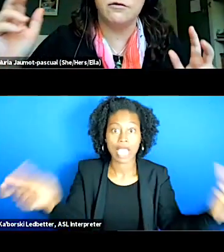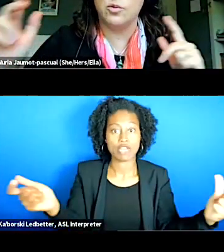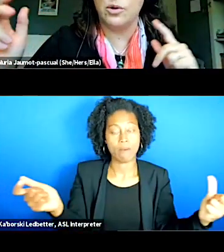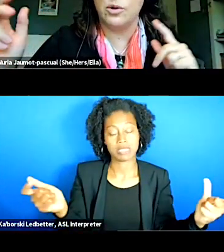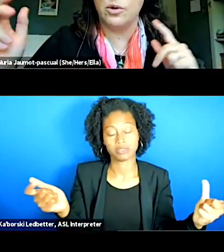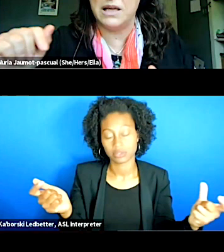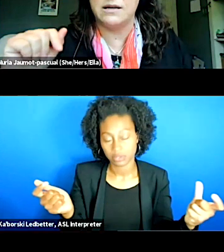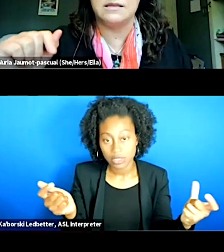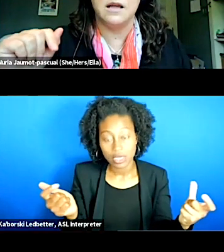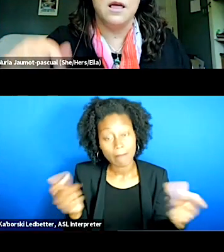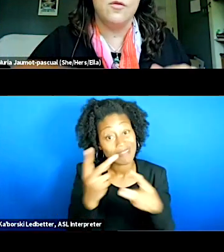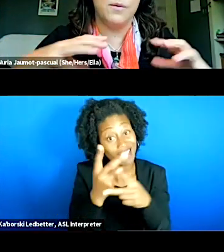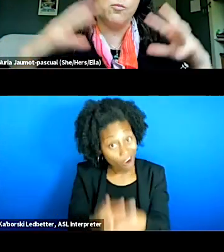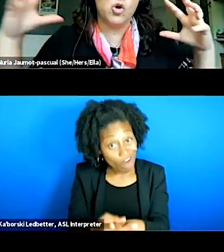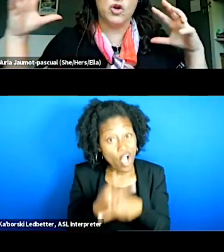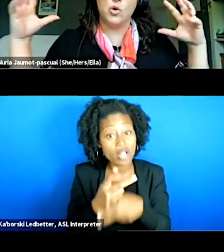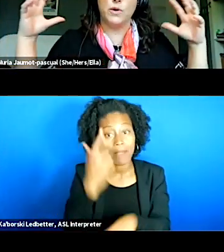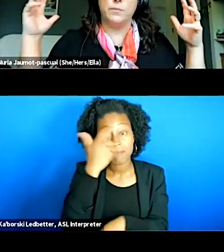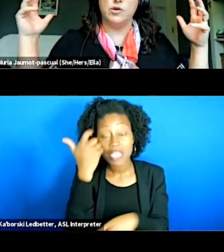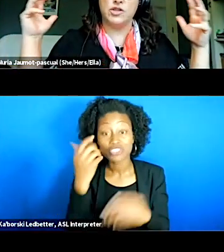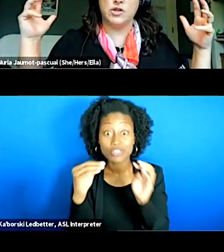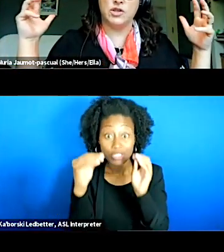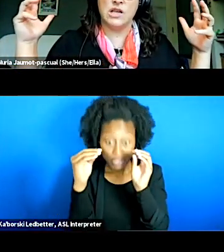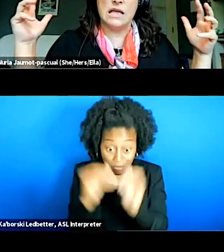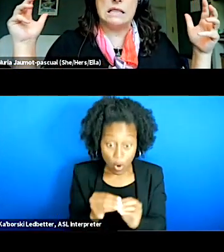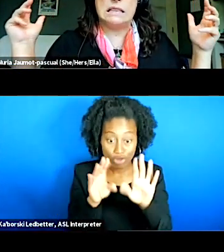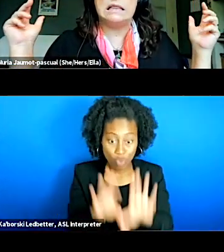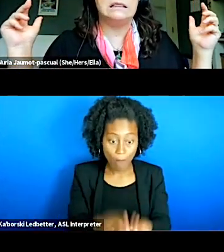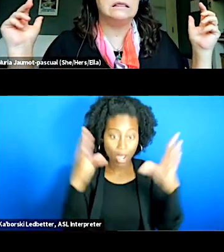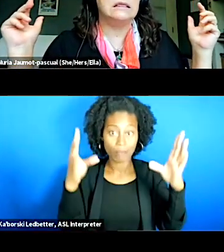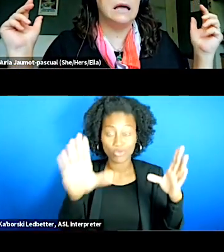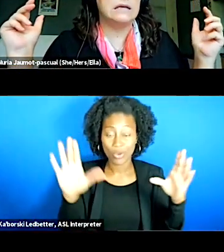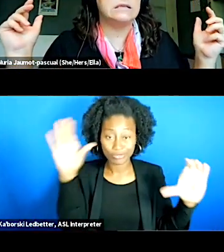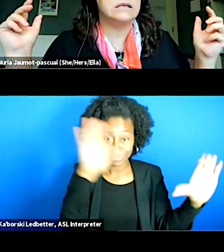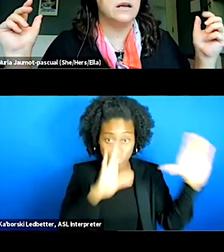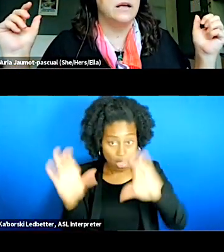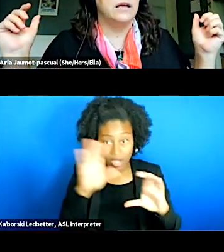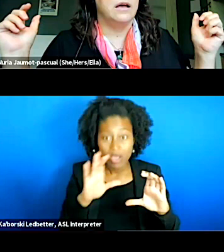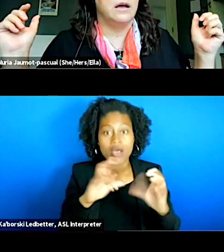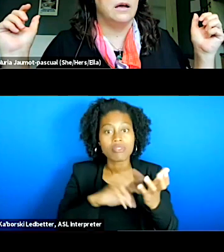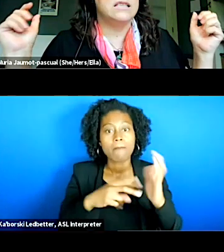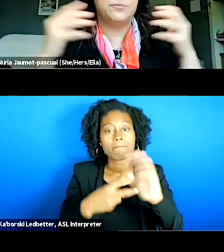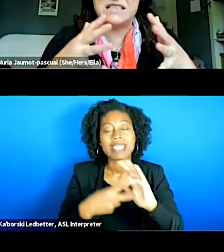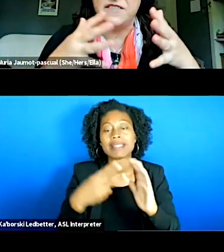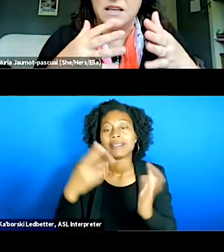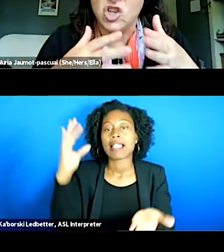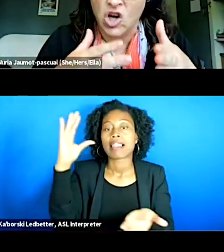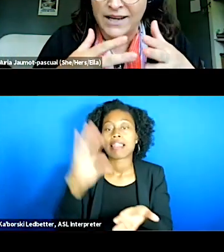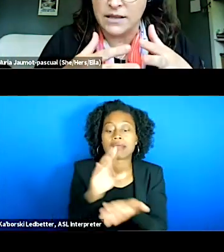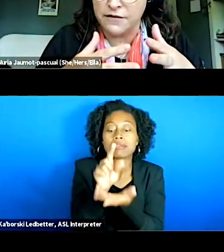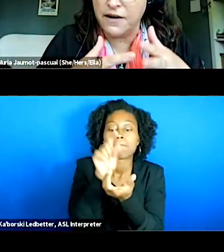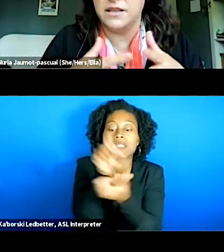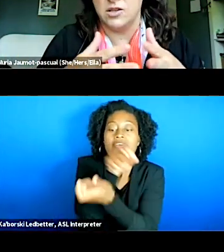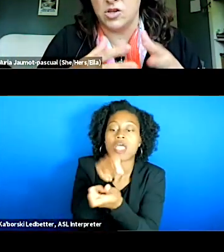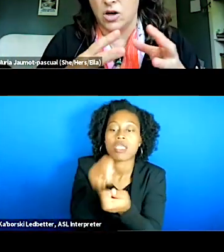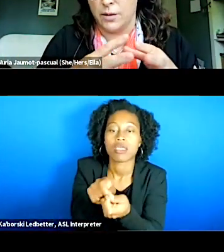be careful with that because the more you open up your search, the less specific and targeted